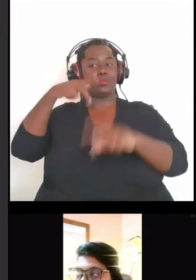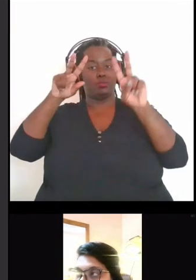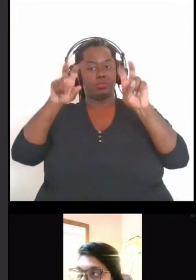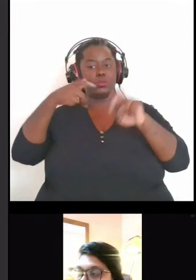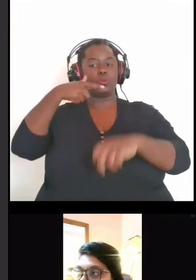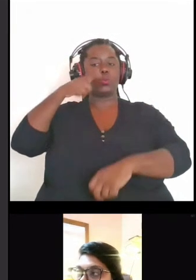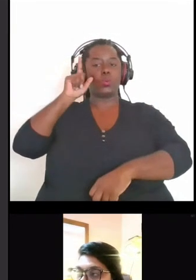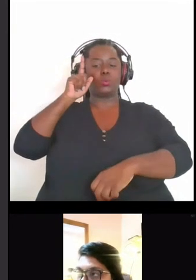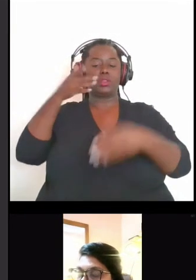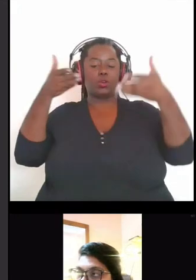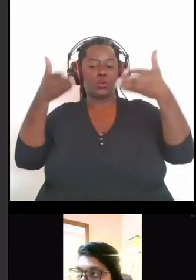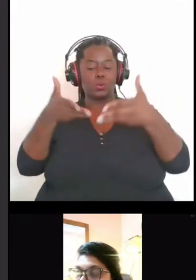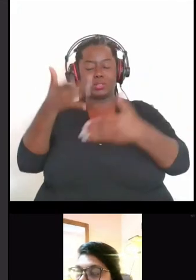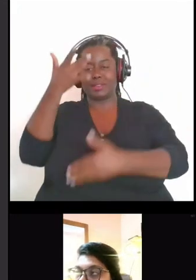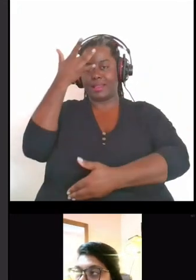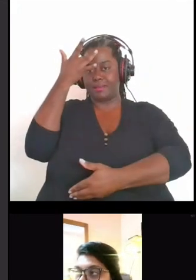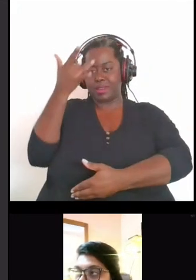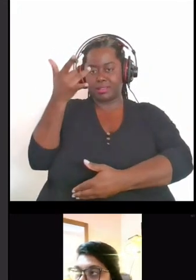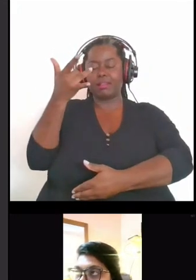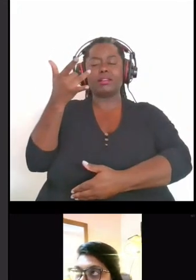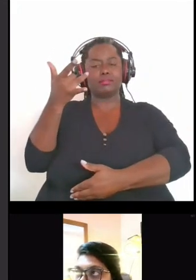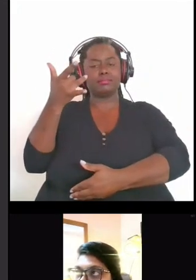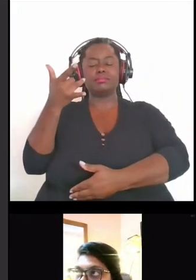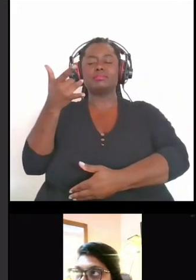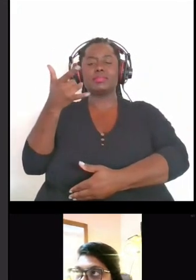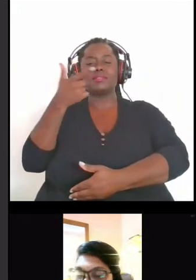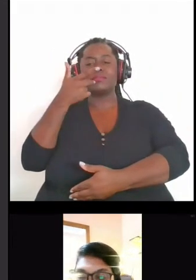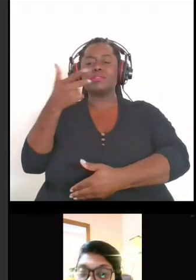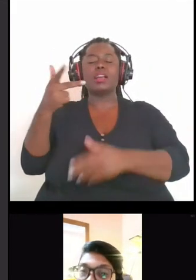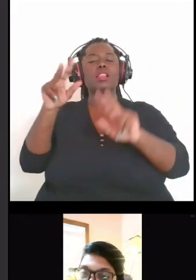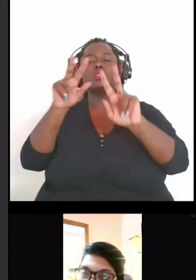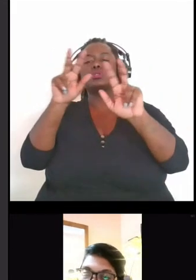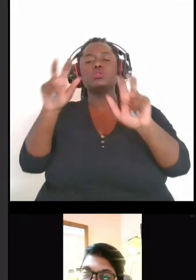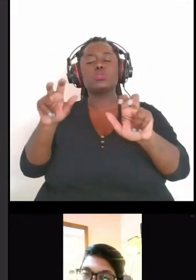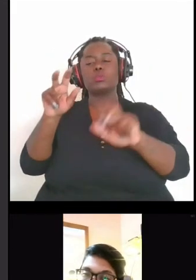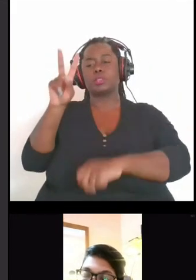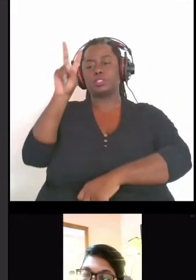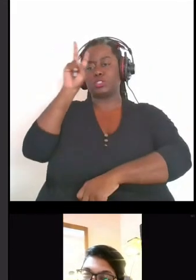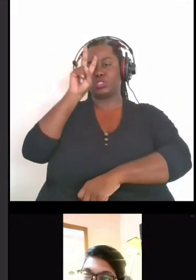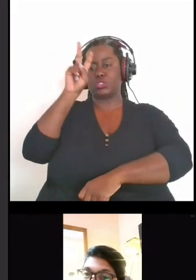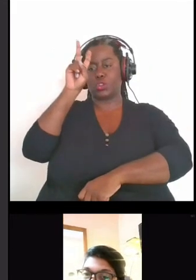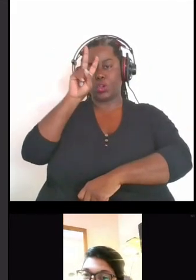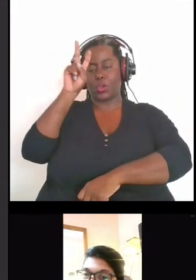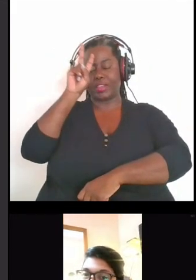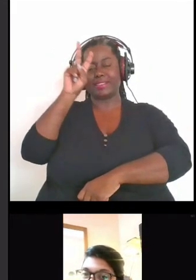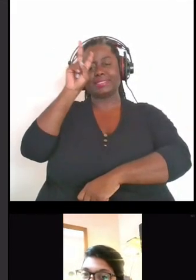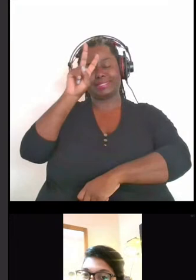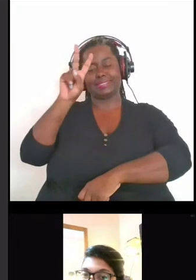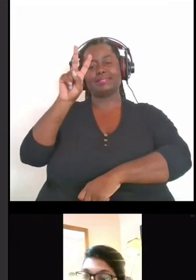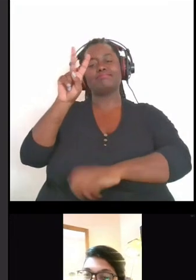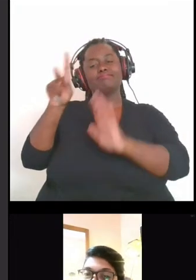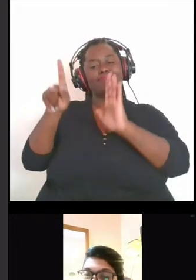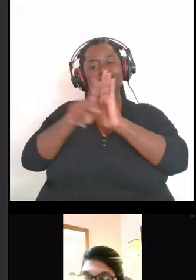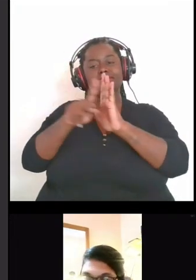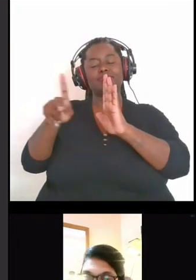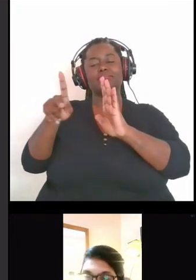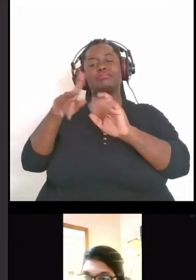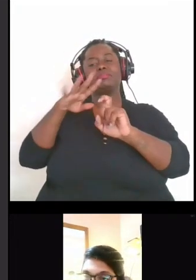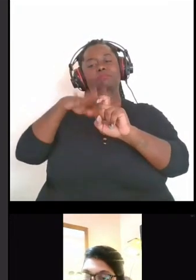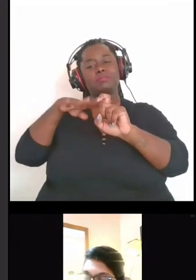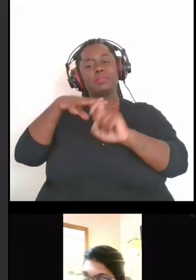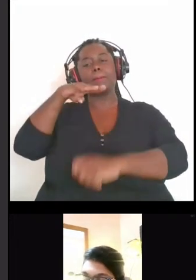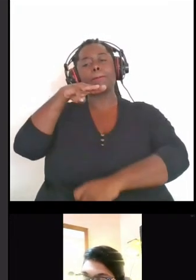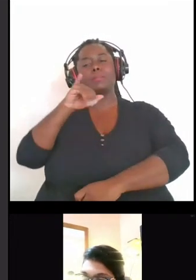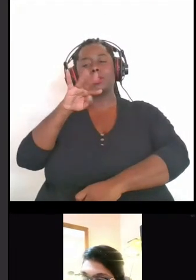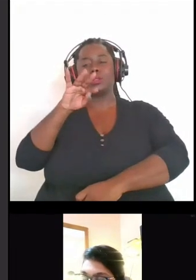mythological stories which we put together uh as books for of stories that were told and